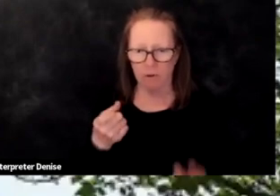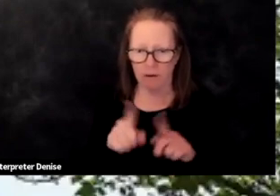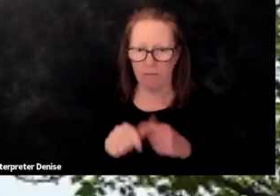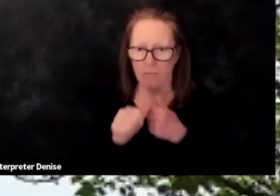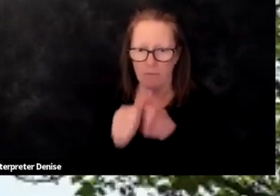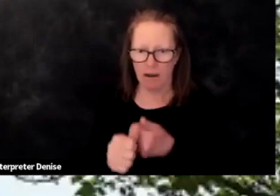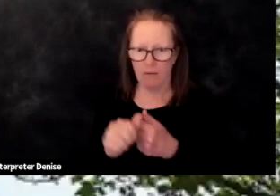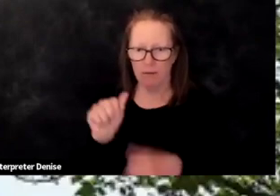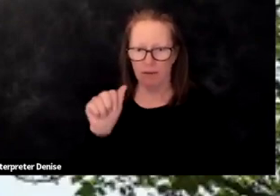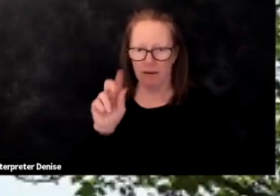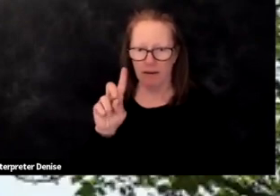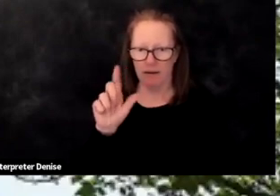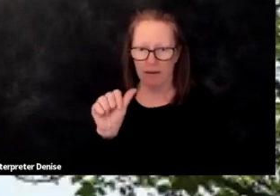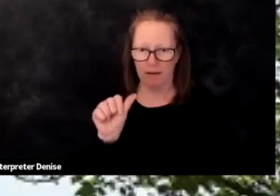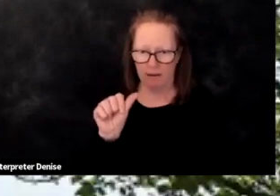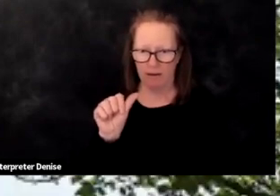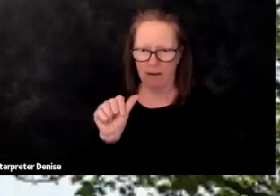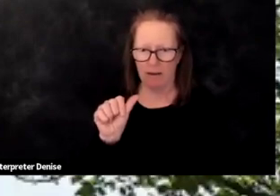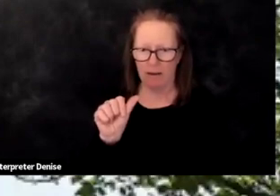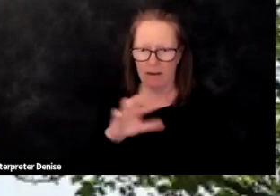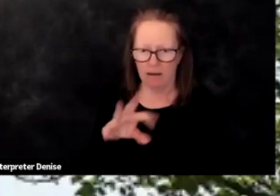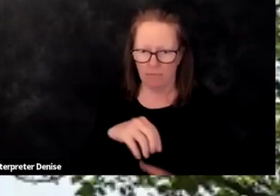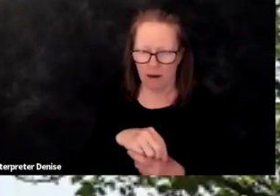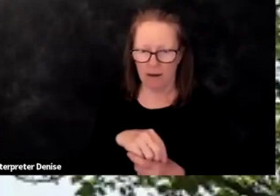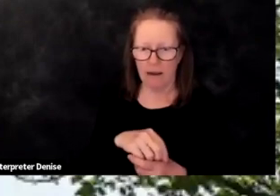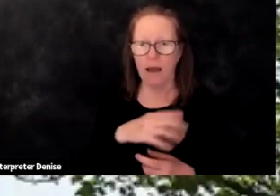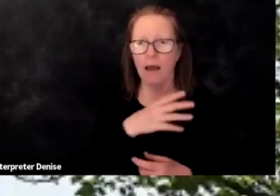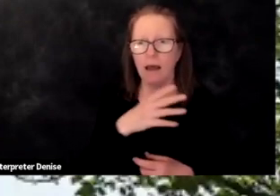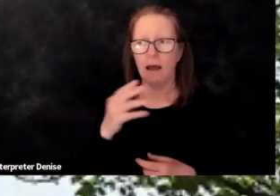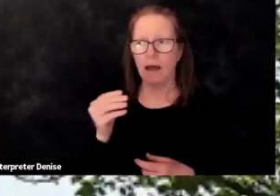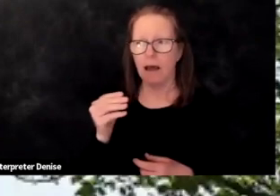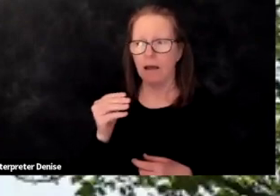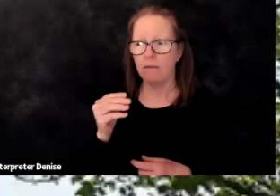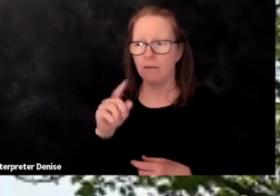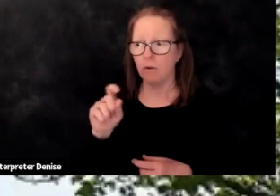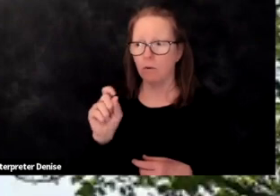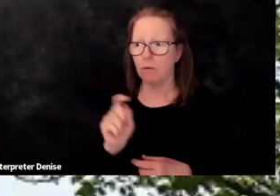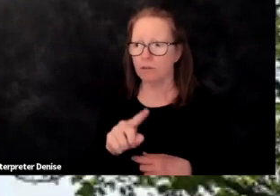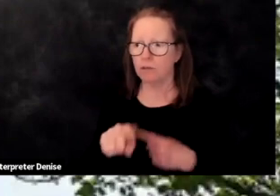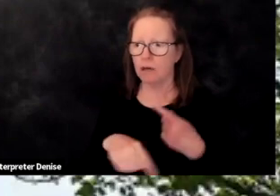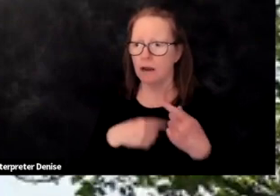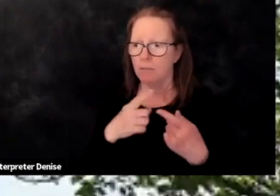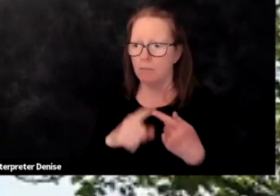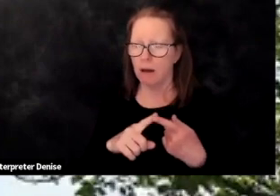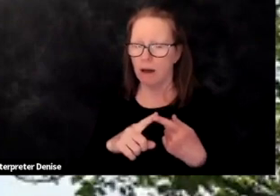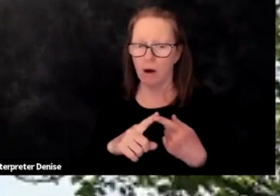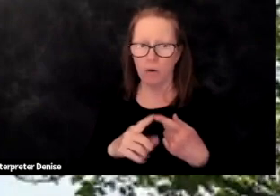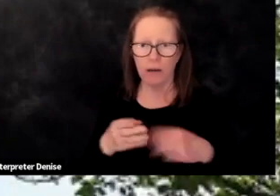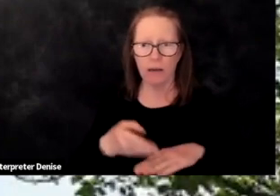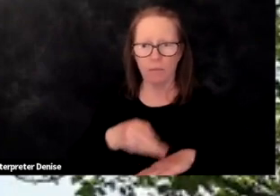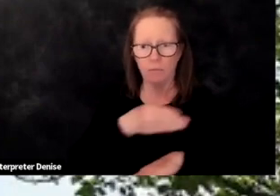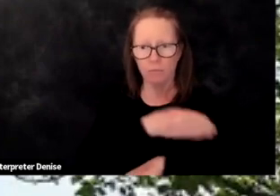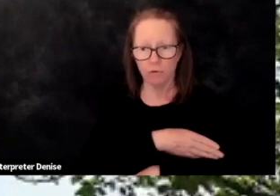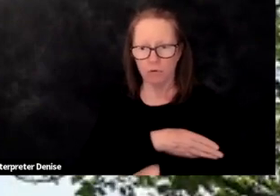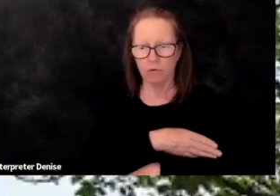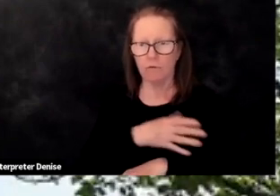the question about, like, is there maybe an improved parent guardian observational